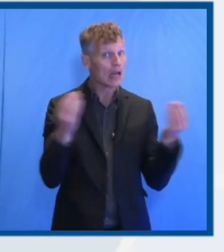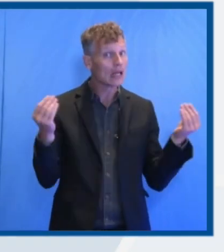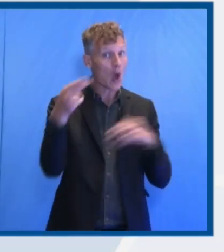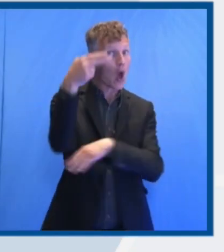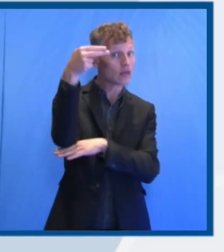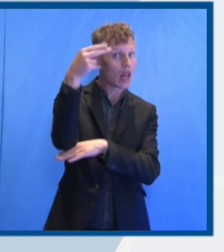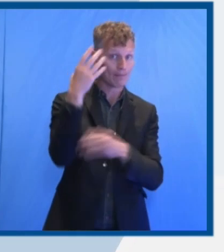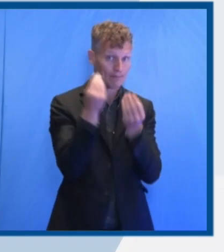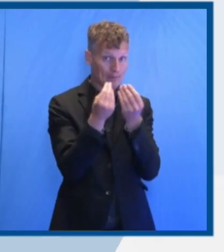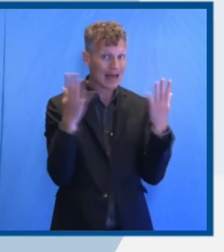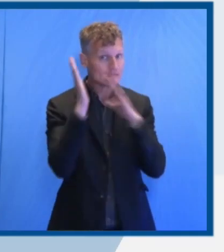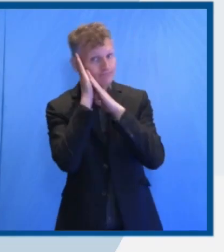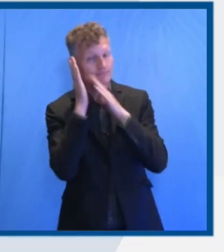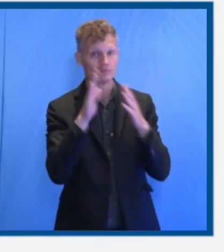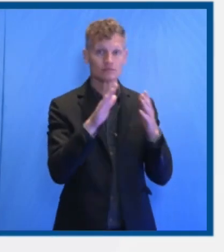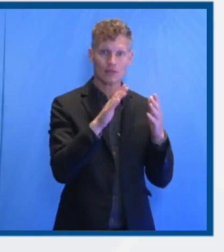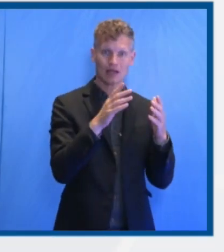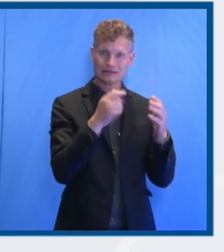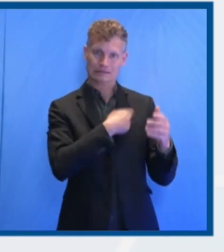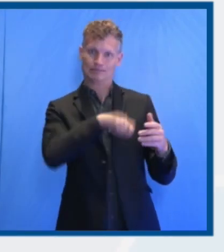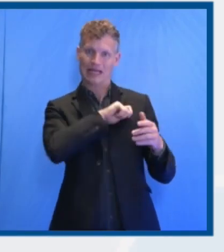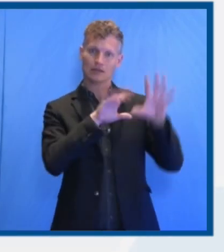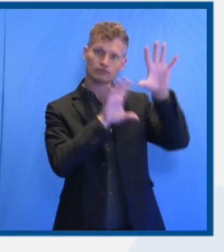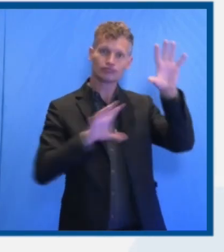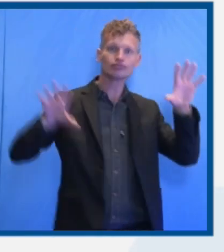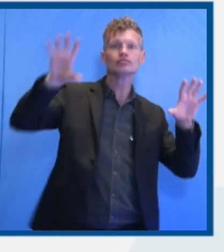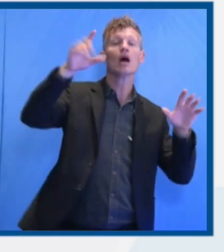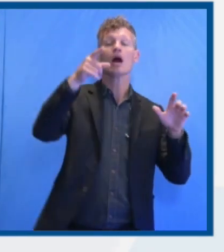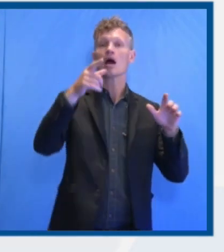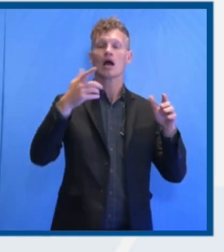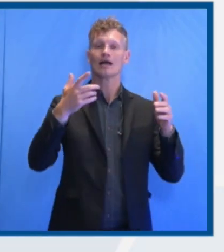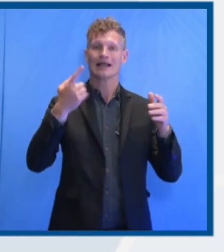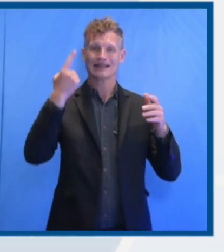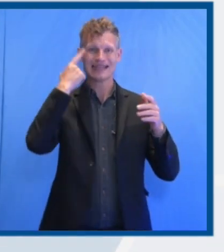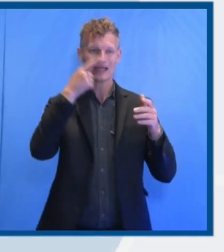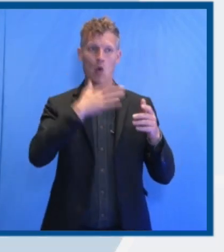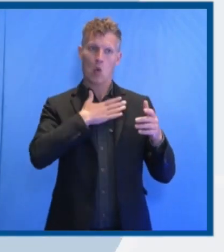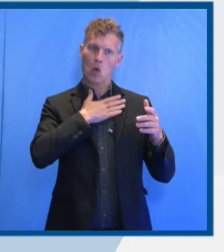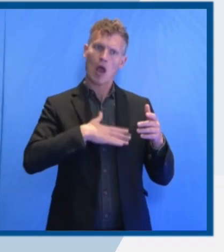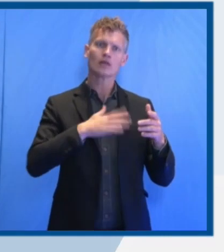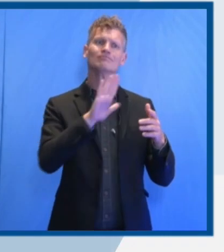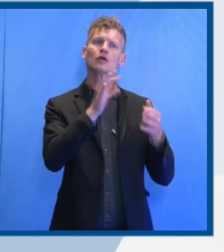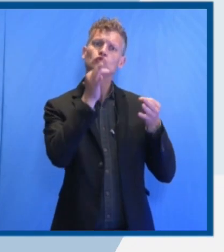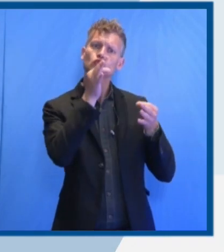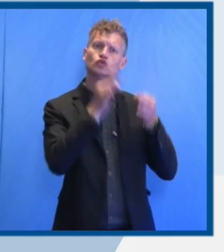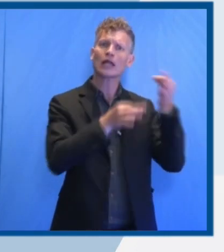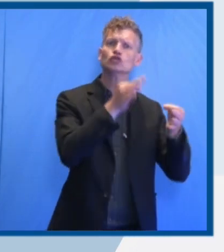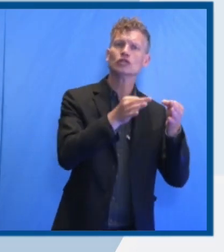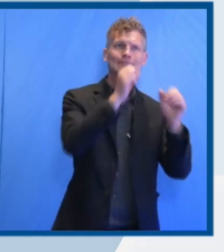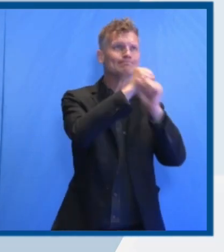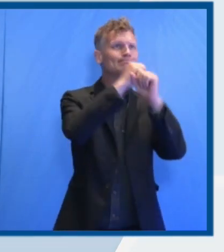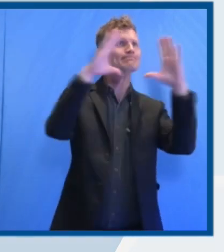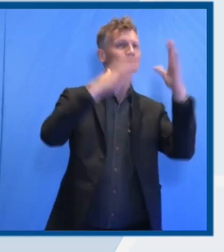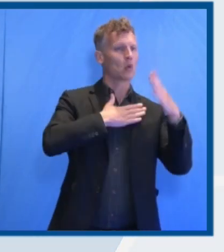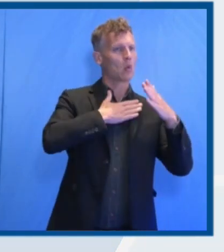involved on coral reef protection, on mangrove plantation, etc., as part of their strategy to protect themselves,